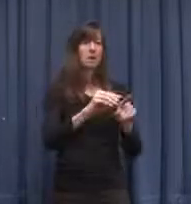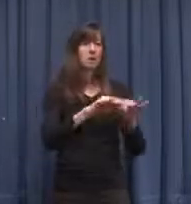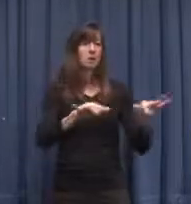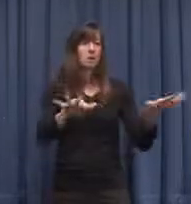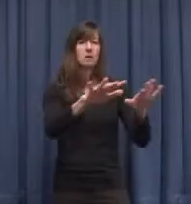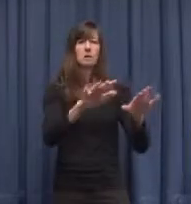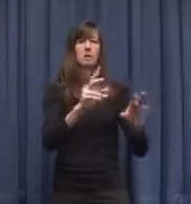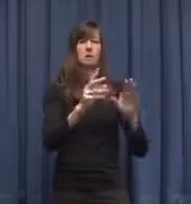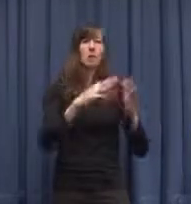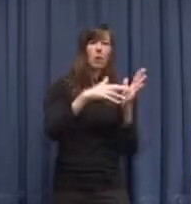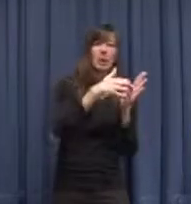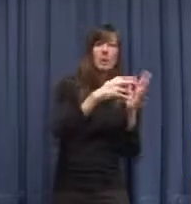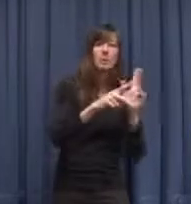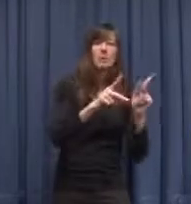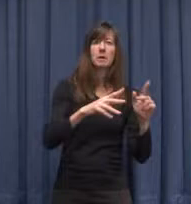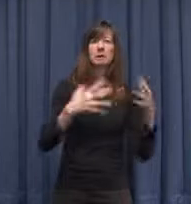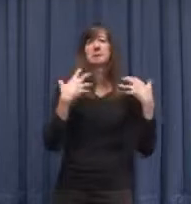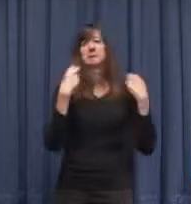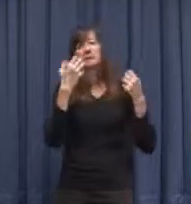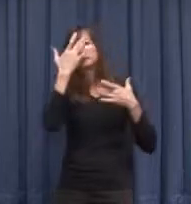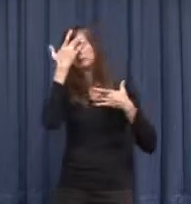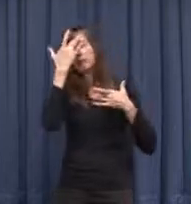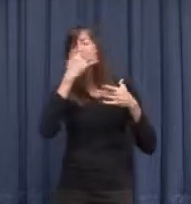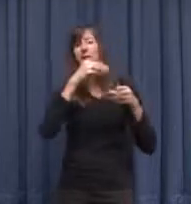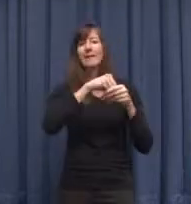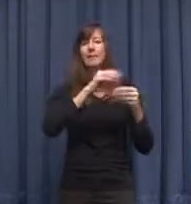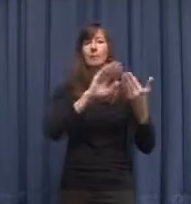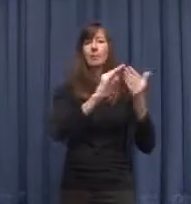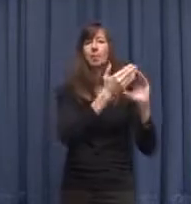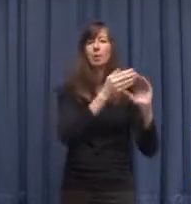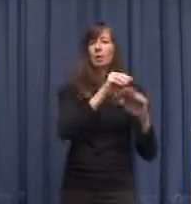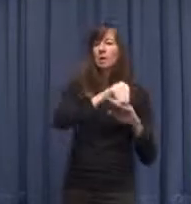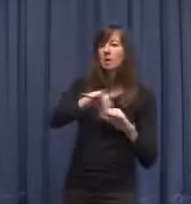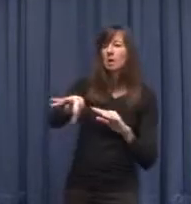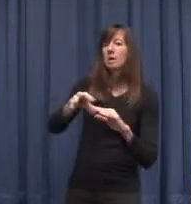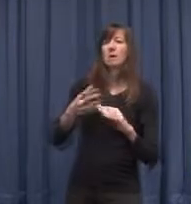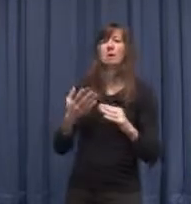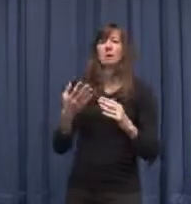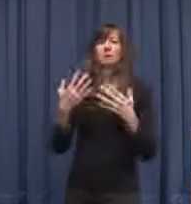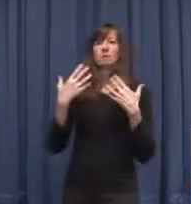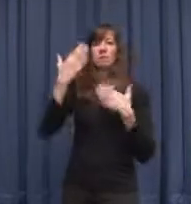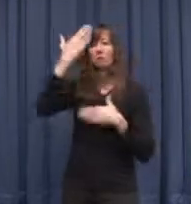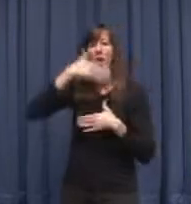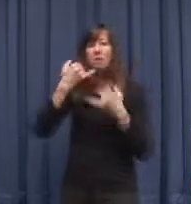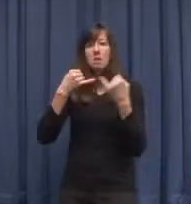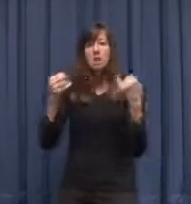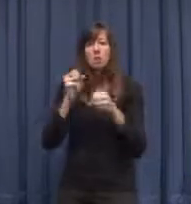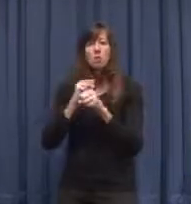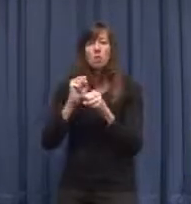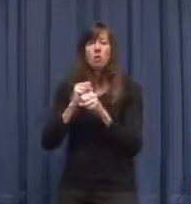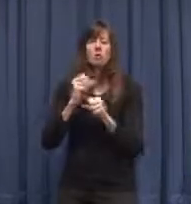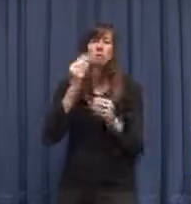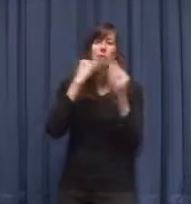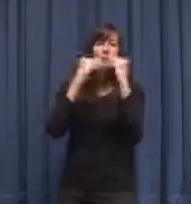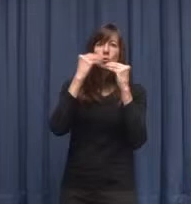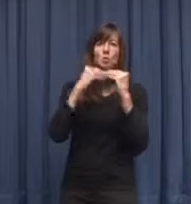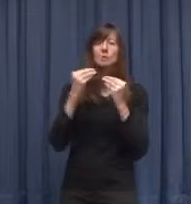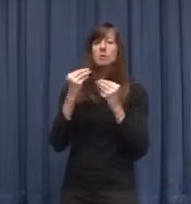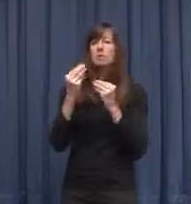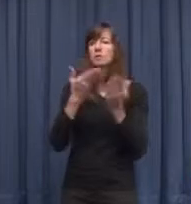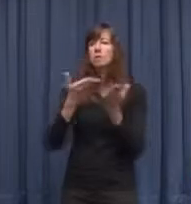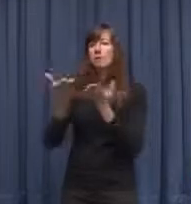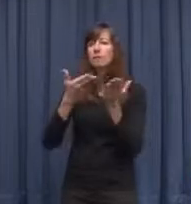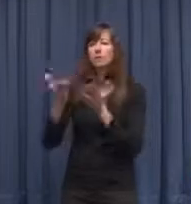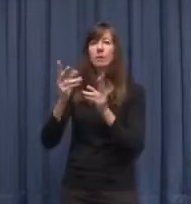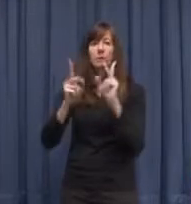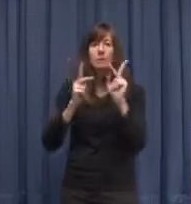to go to work, our healthcare workers, our delivery workers, our food workers, so many others who have no choice but to keep